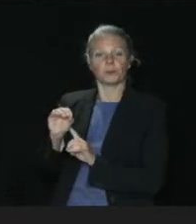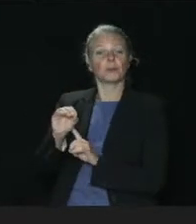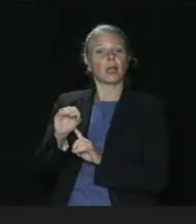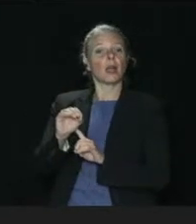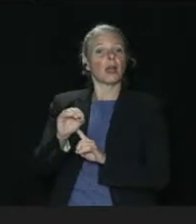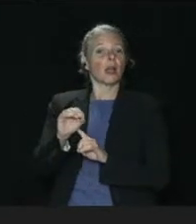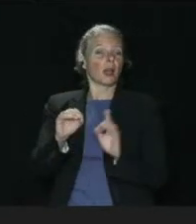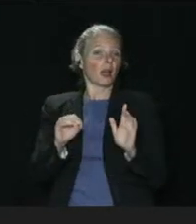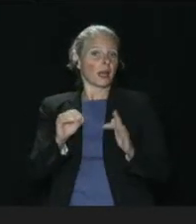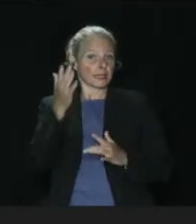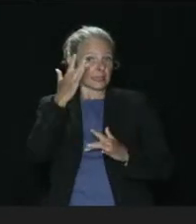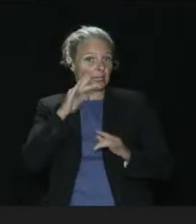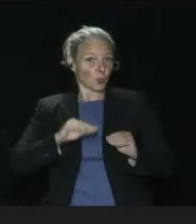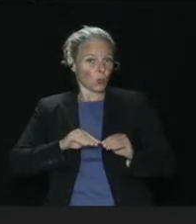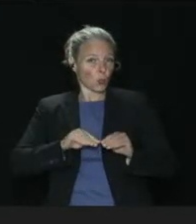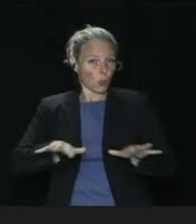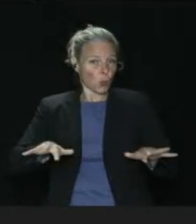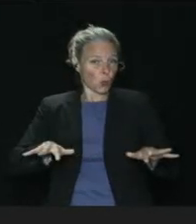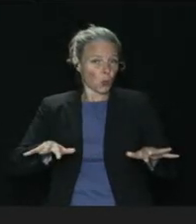curve,